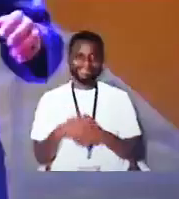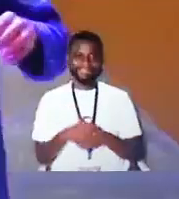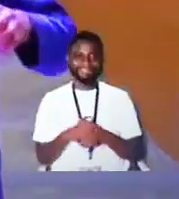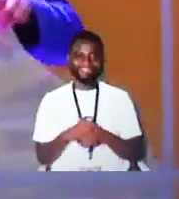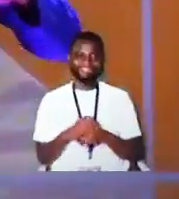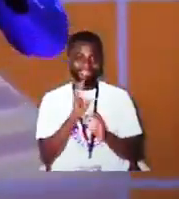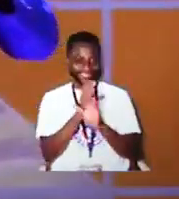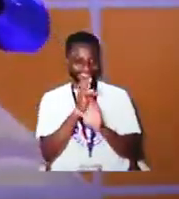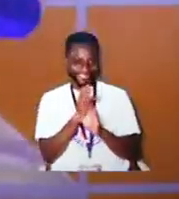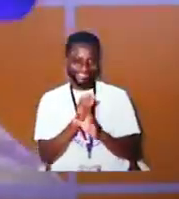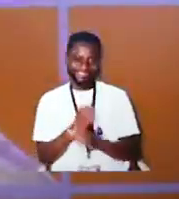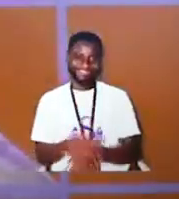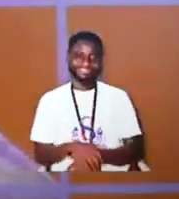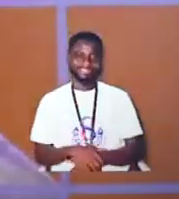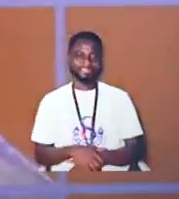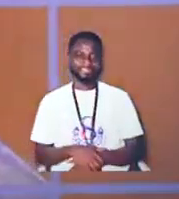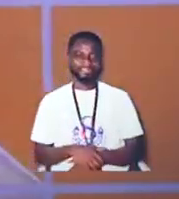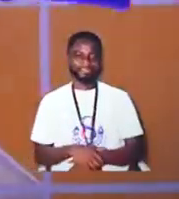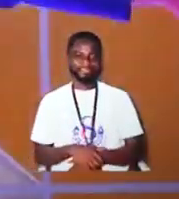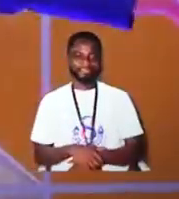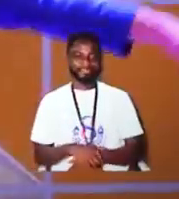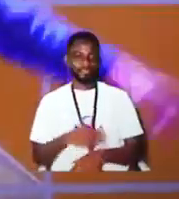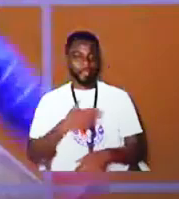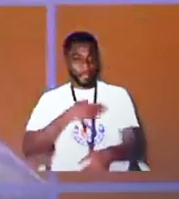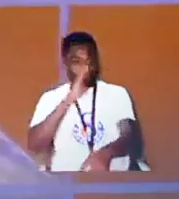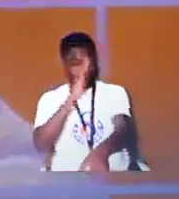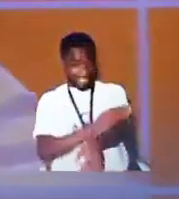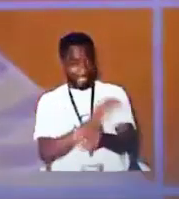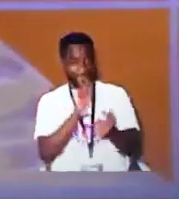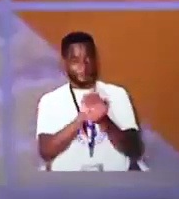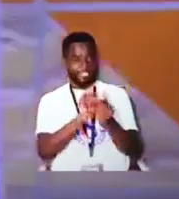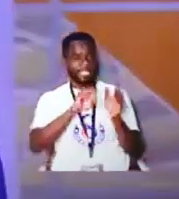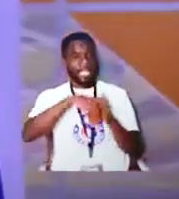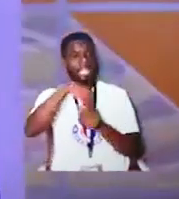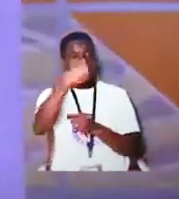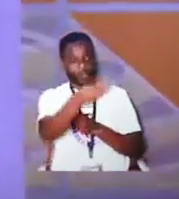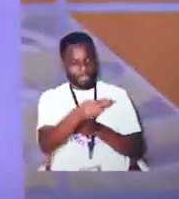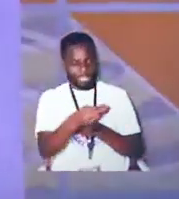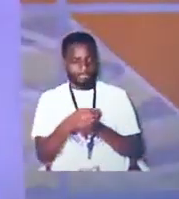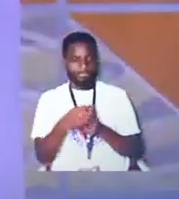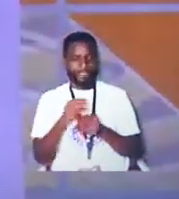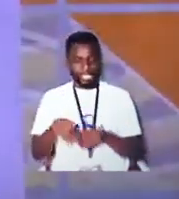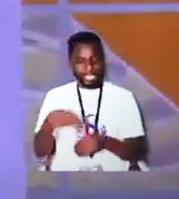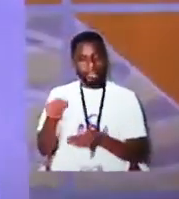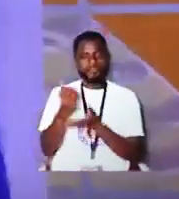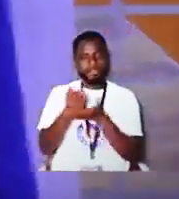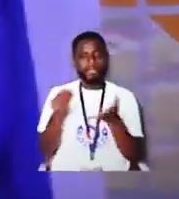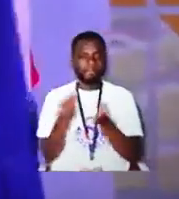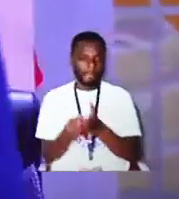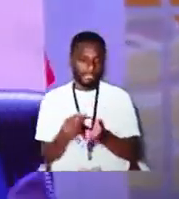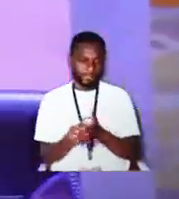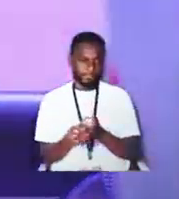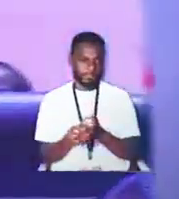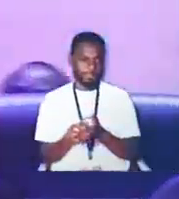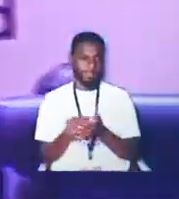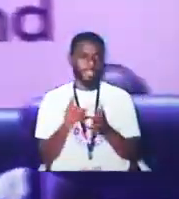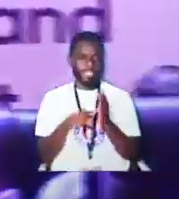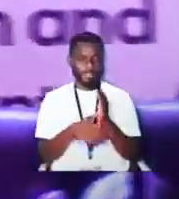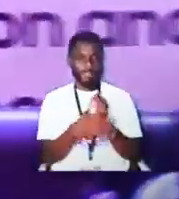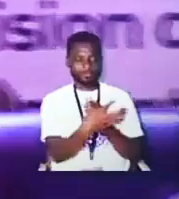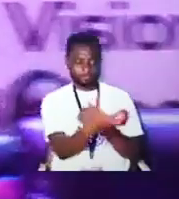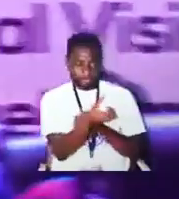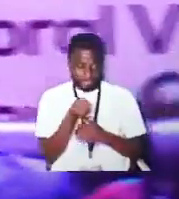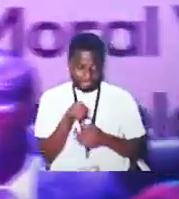so my boy met him outside there, gave him just some money. Then the man took it.